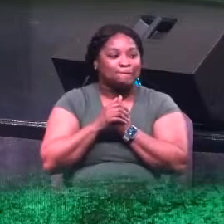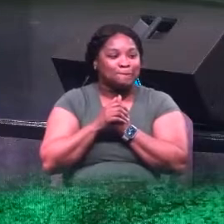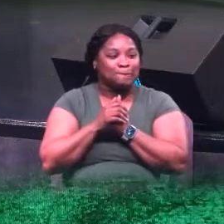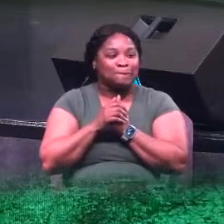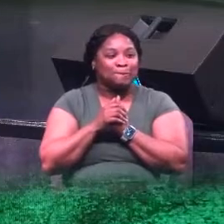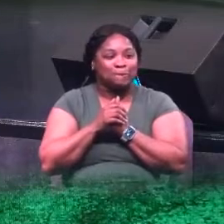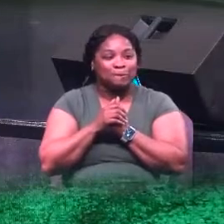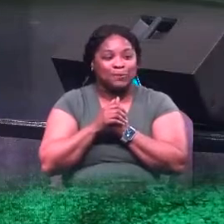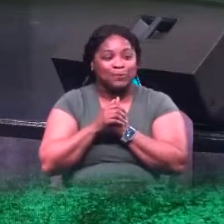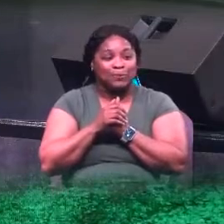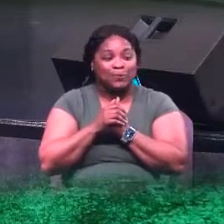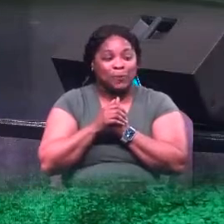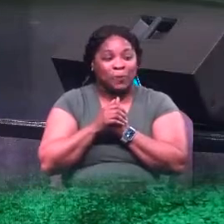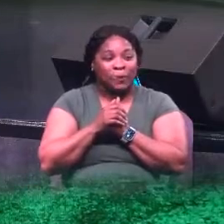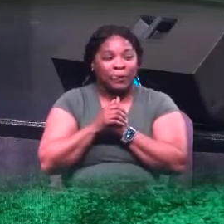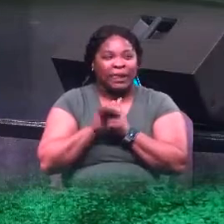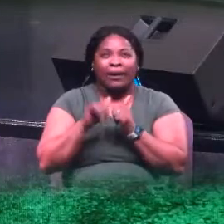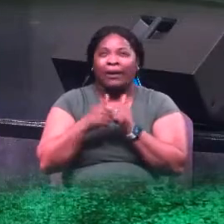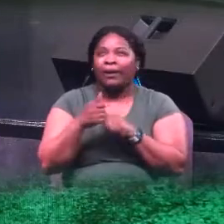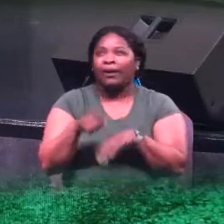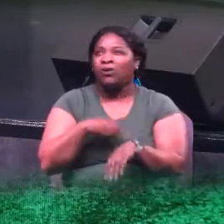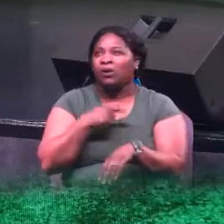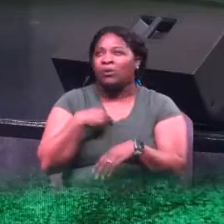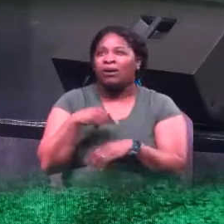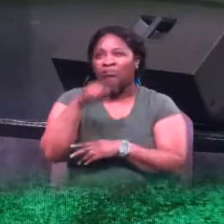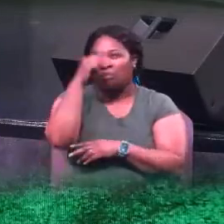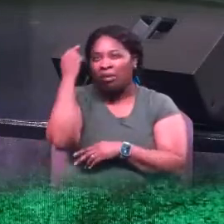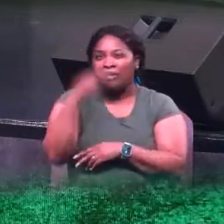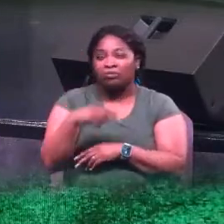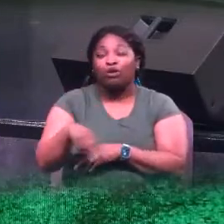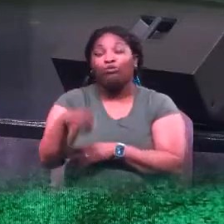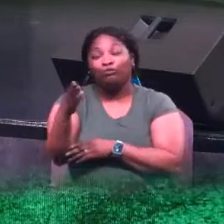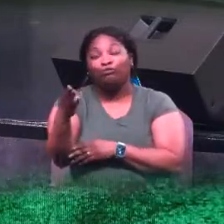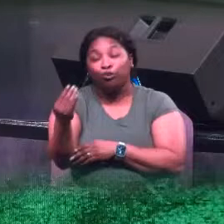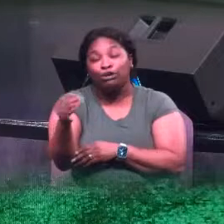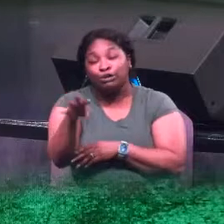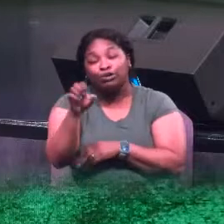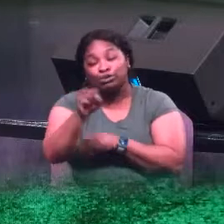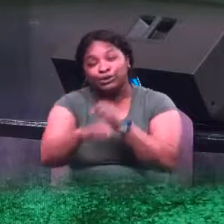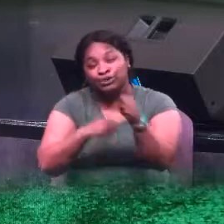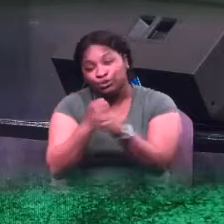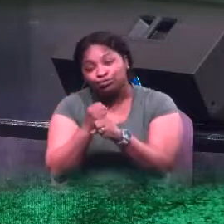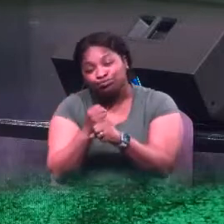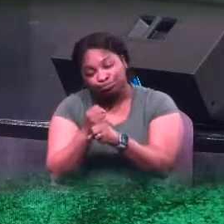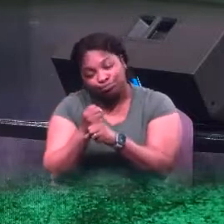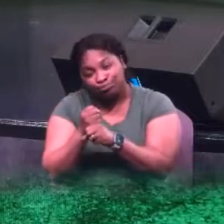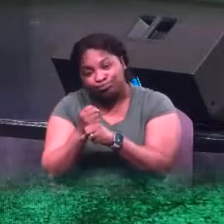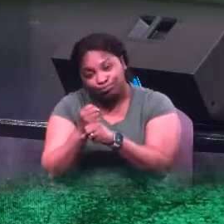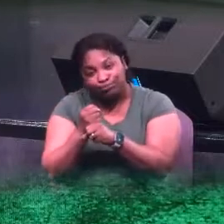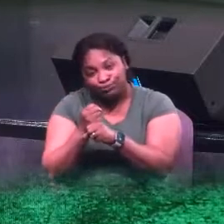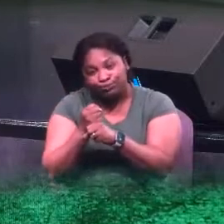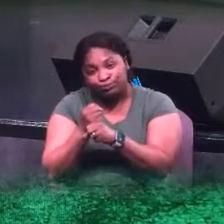They did it for four. How long are we going to have black history? 1,400 years?